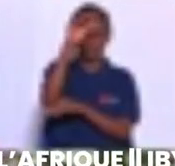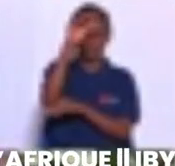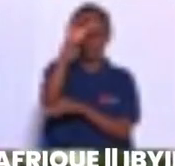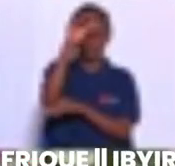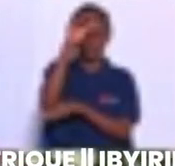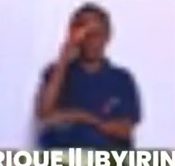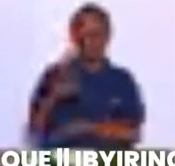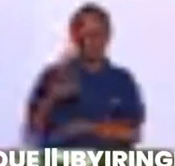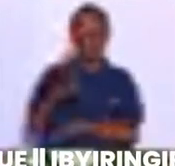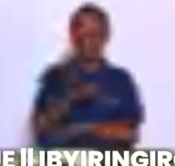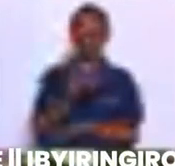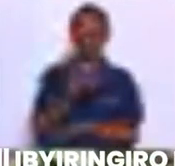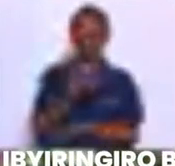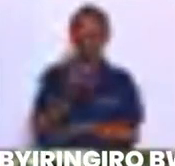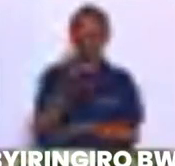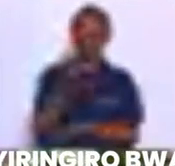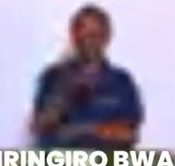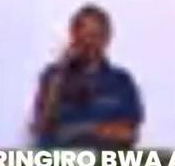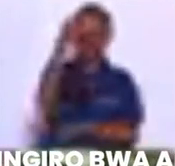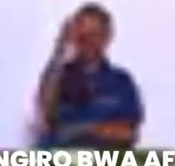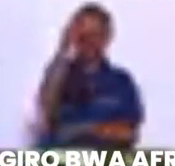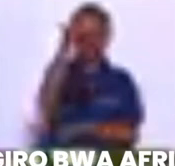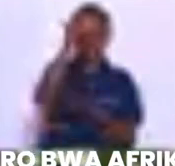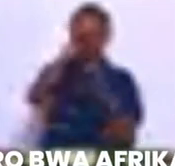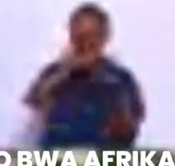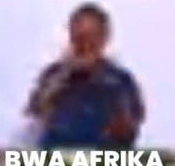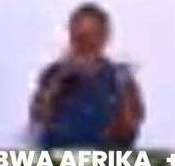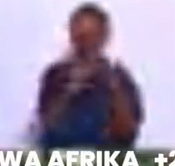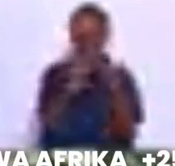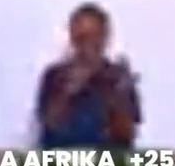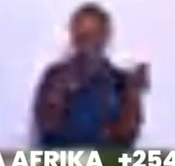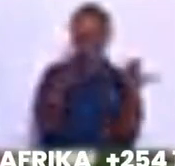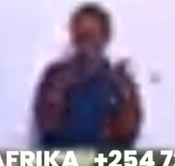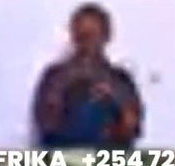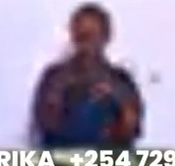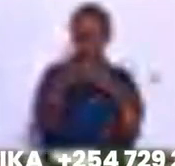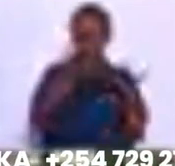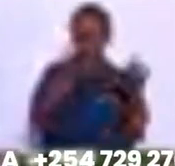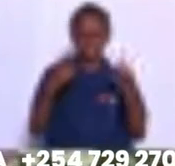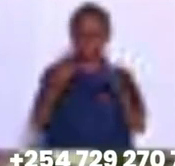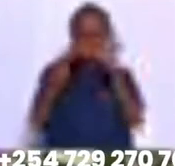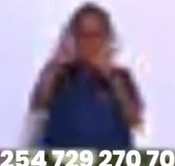We have to admit that all these good things are from you.